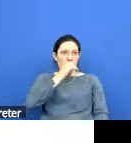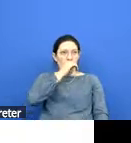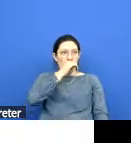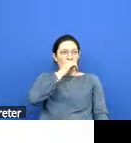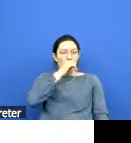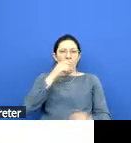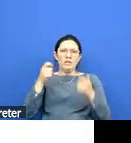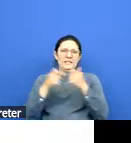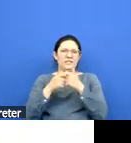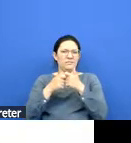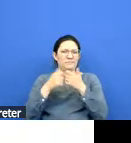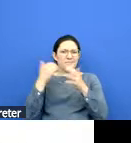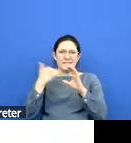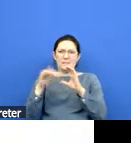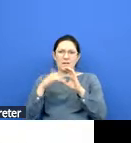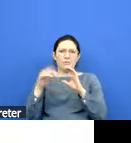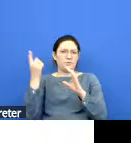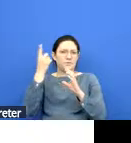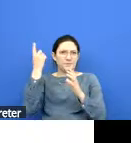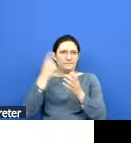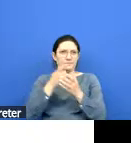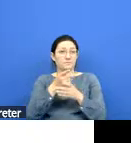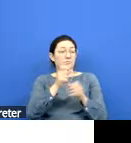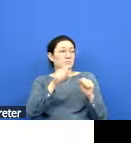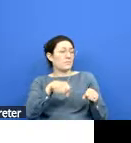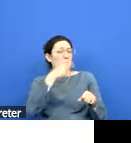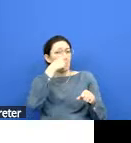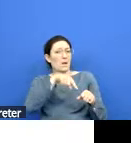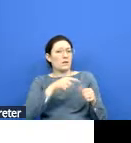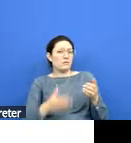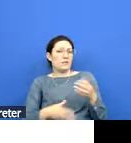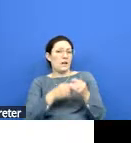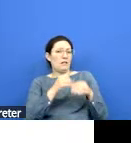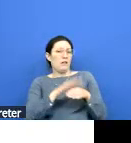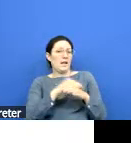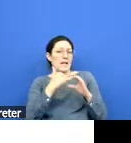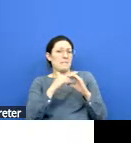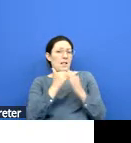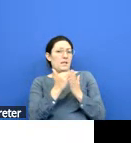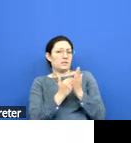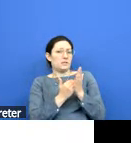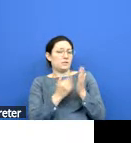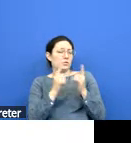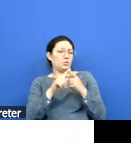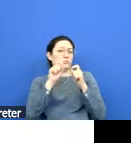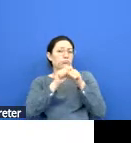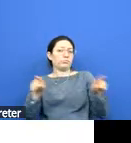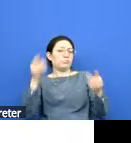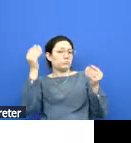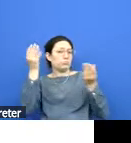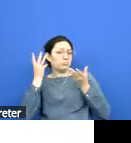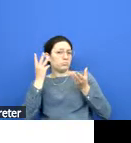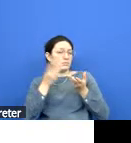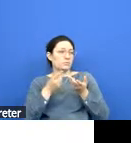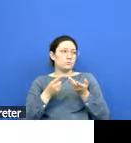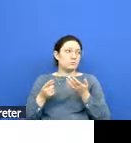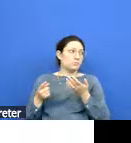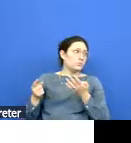an e-notice. Yeah, or is there a way to like sign up for like an email list to be Yeah, alerted? yeah. So there is a